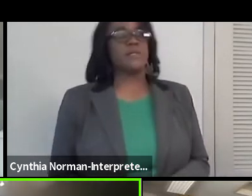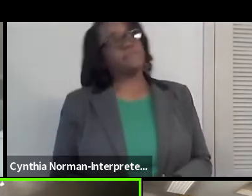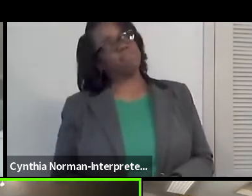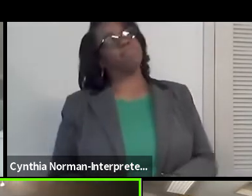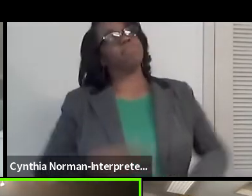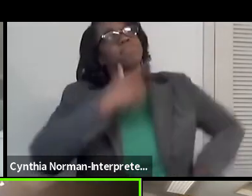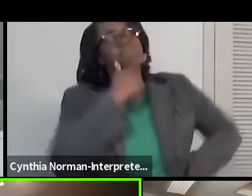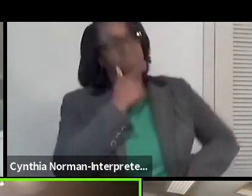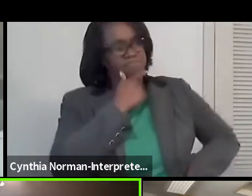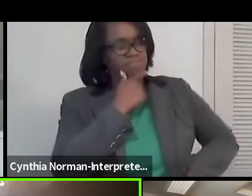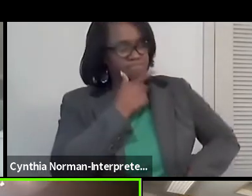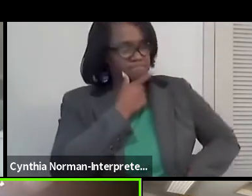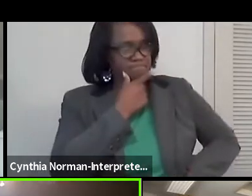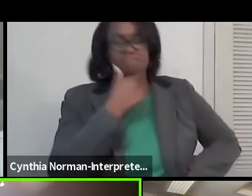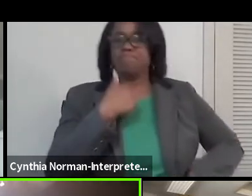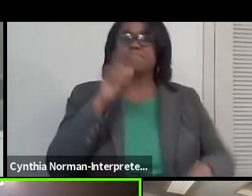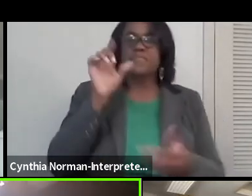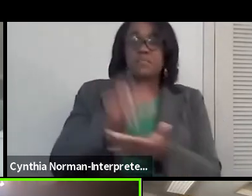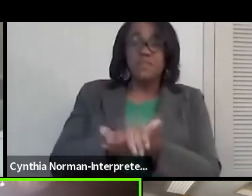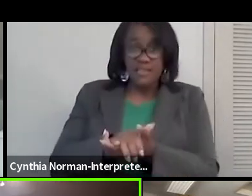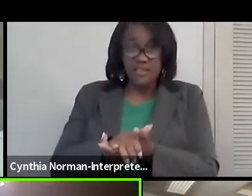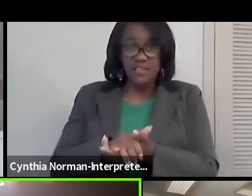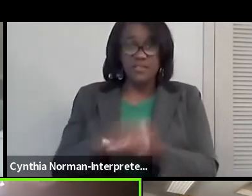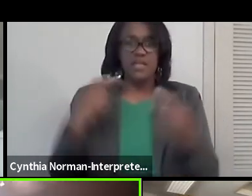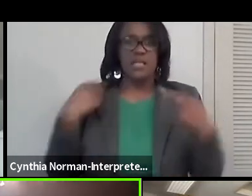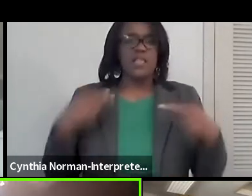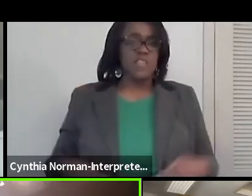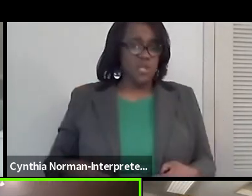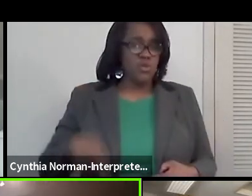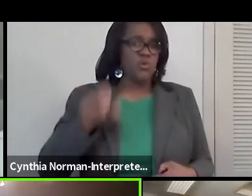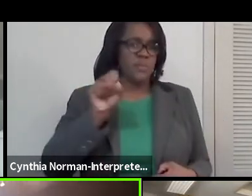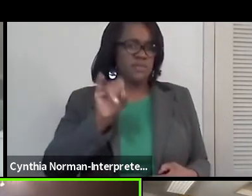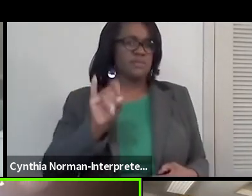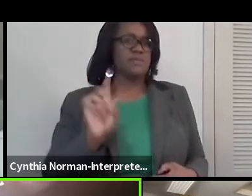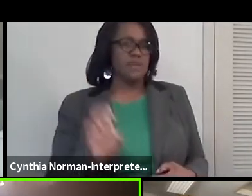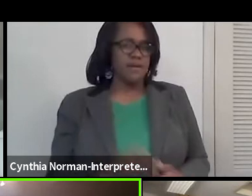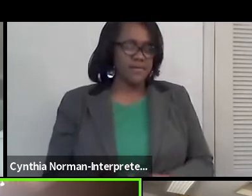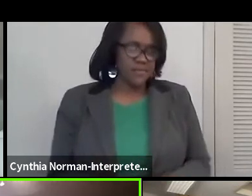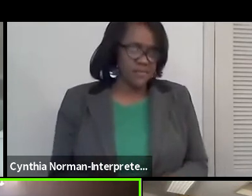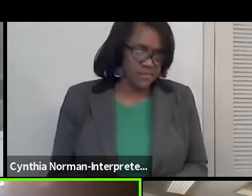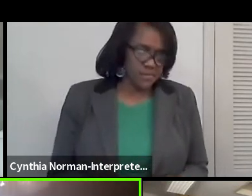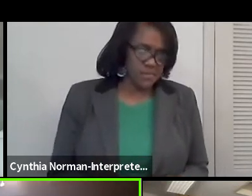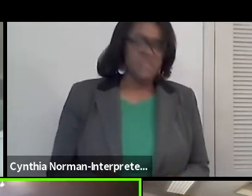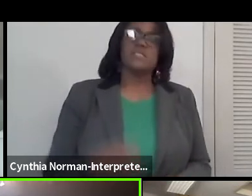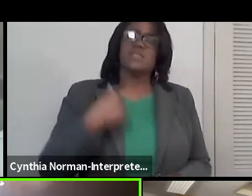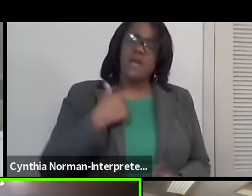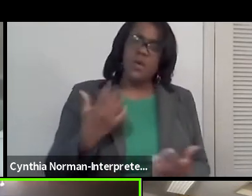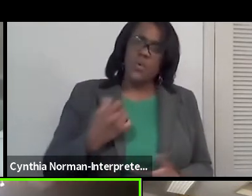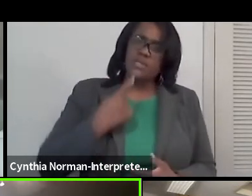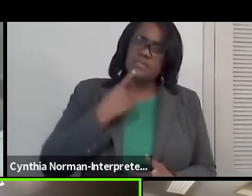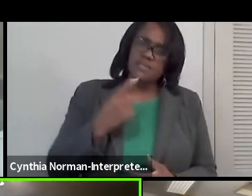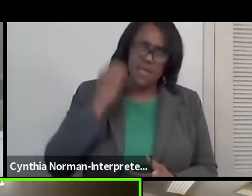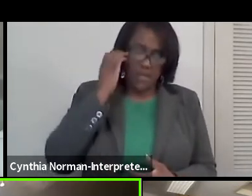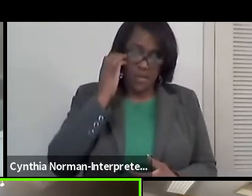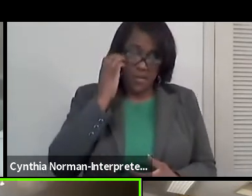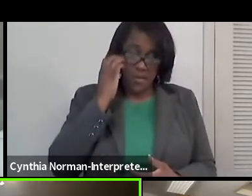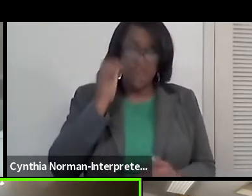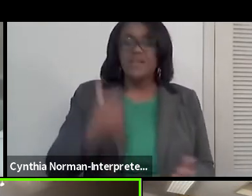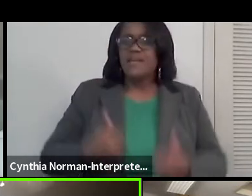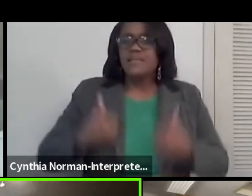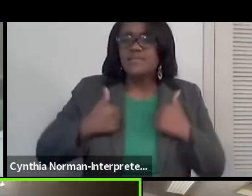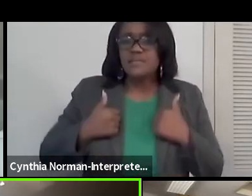I believe that as far as the human side, I just want to say to existing and